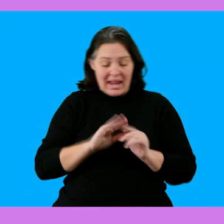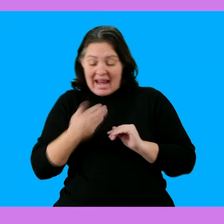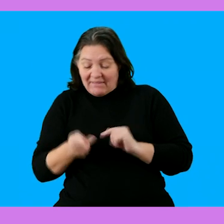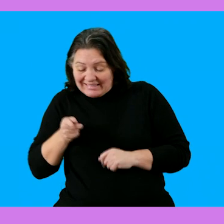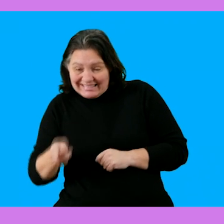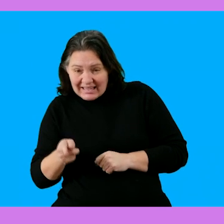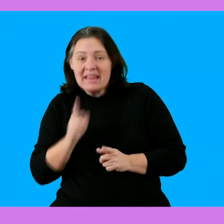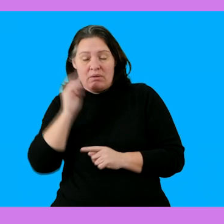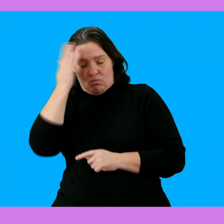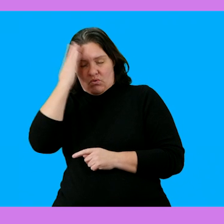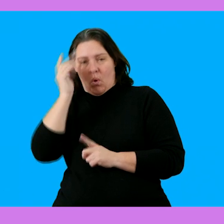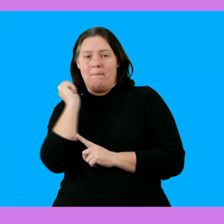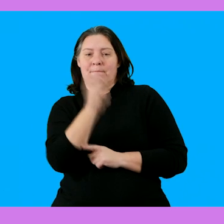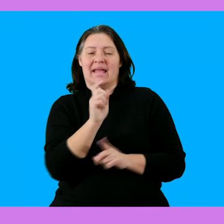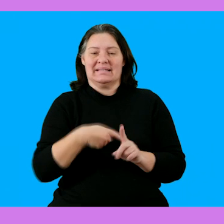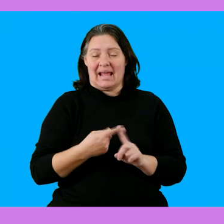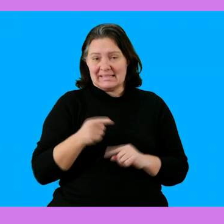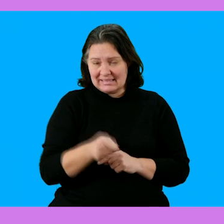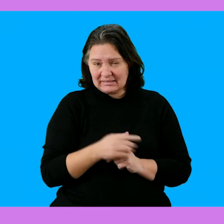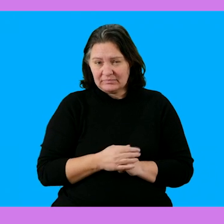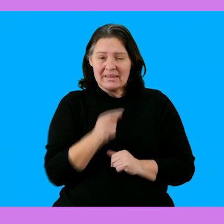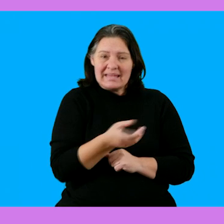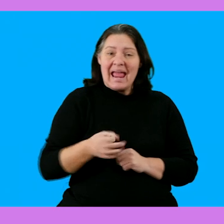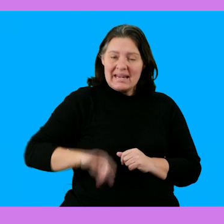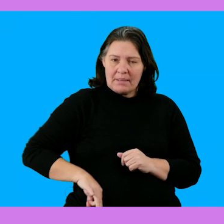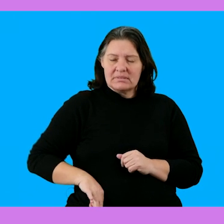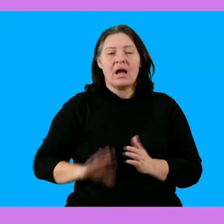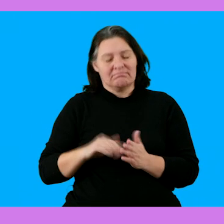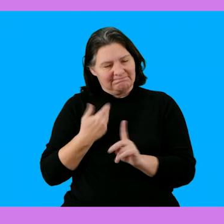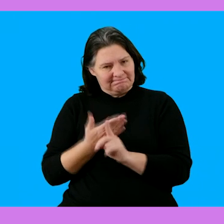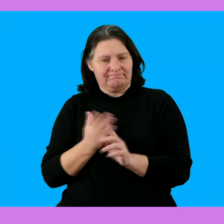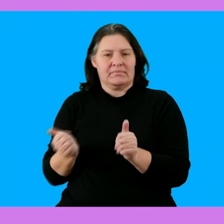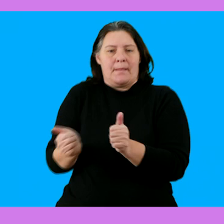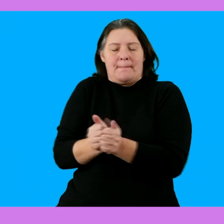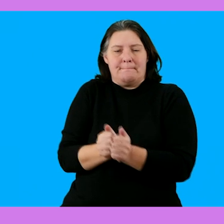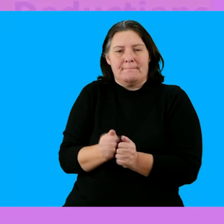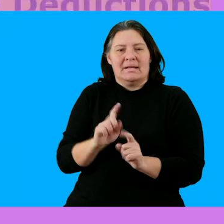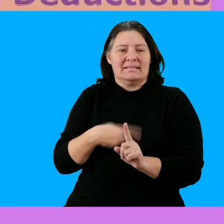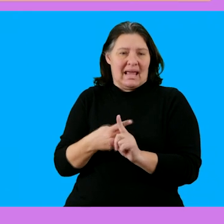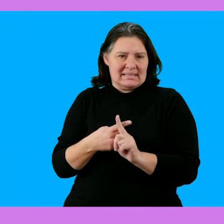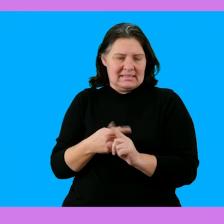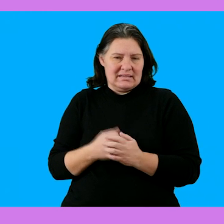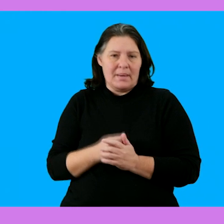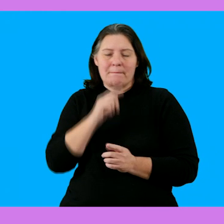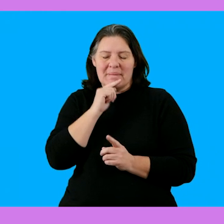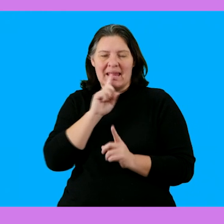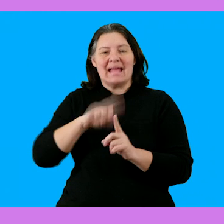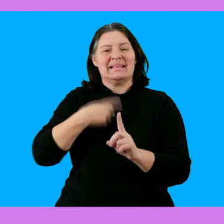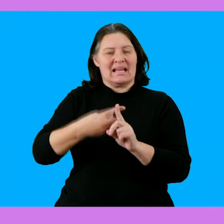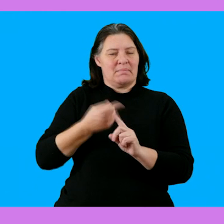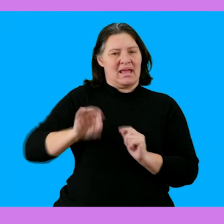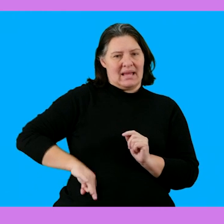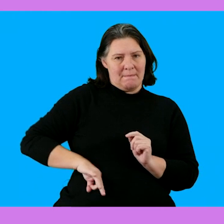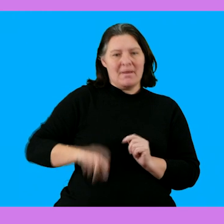your tax payable, right? And then income that has tax applied to it. That we can all list as taxable